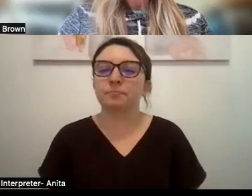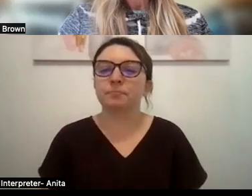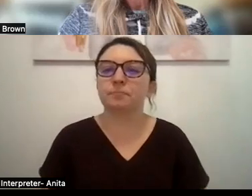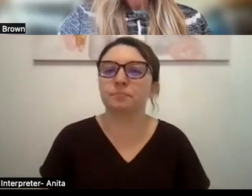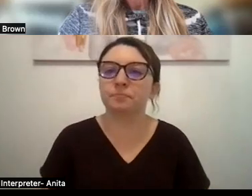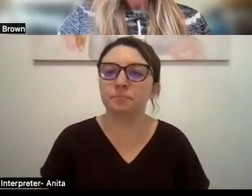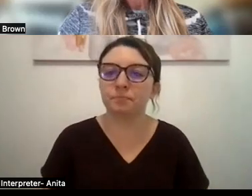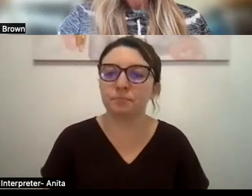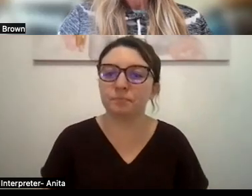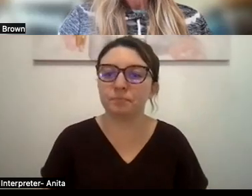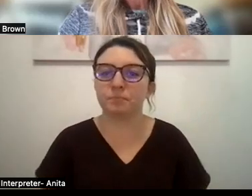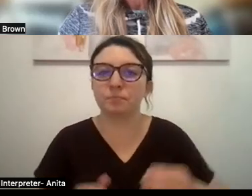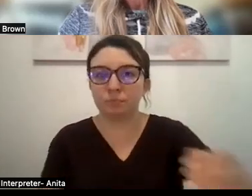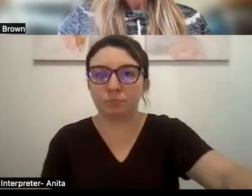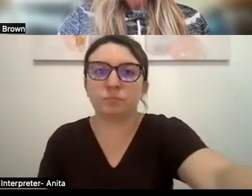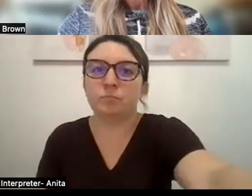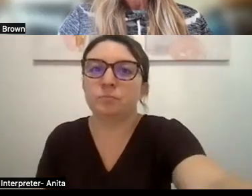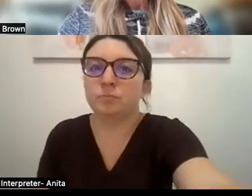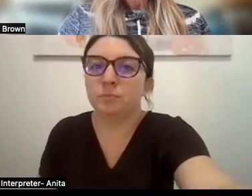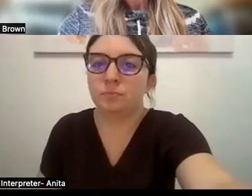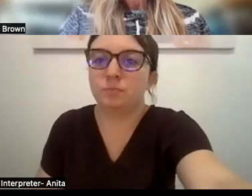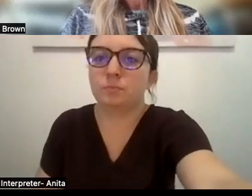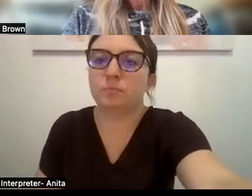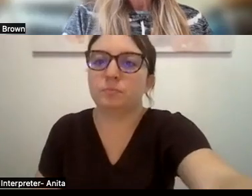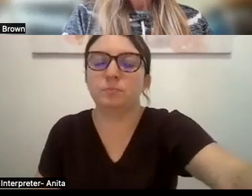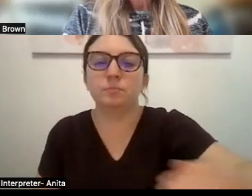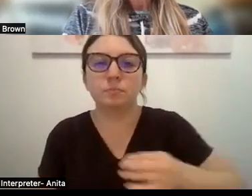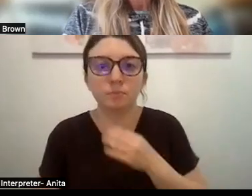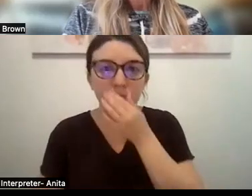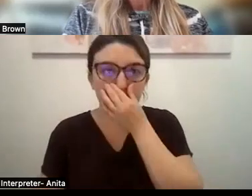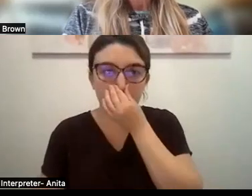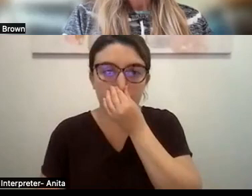Courtney, if you are trying to ask a question, you are muted.